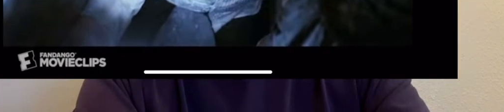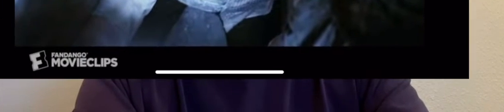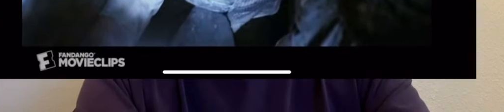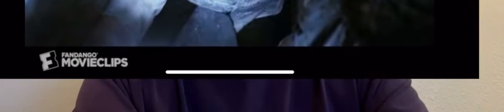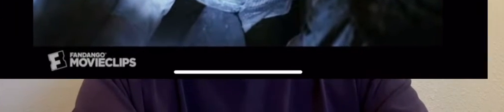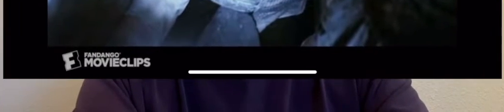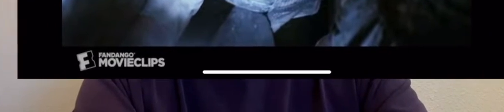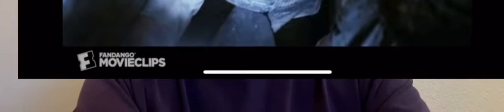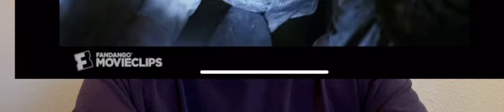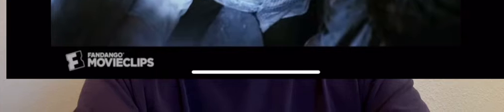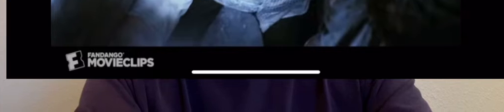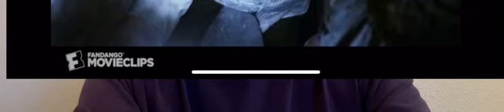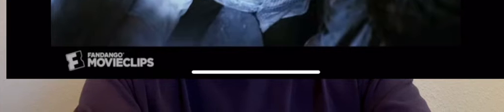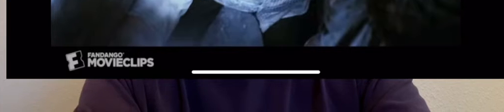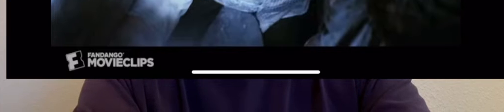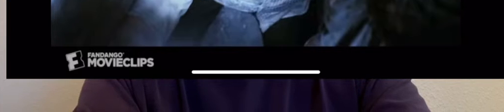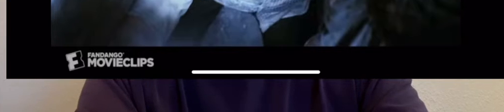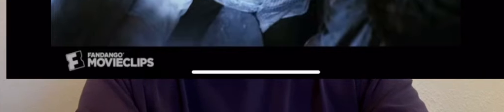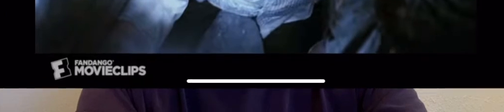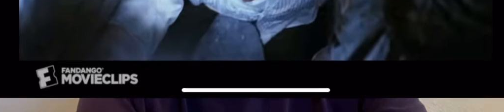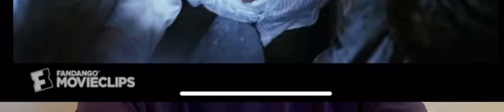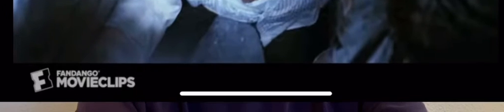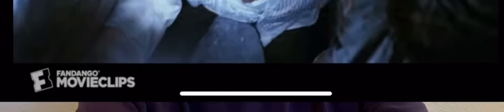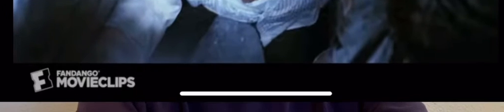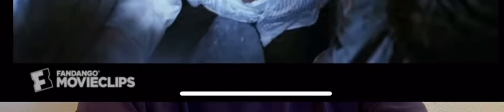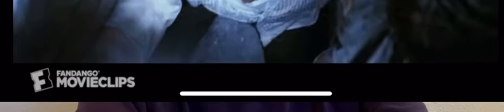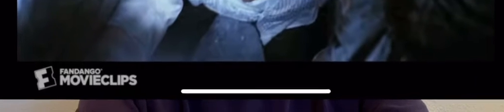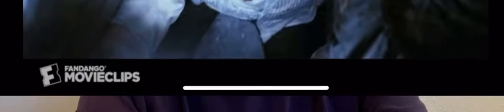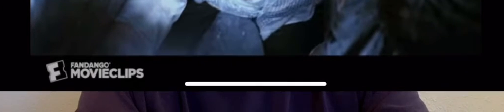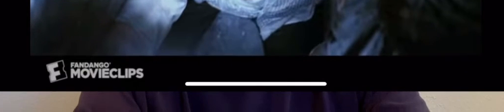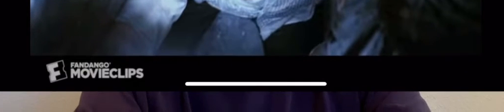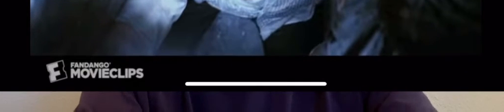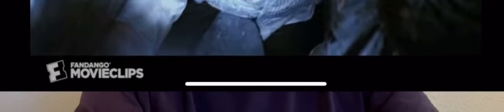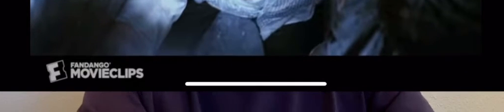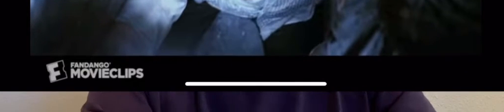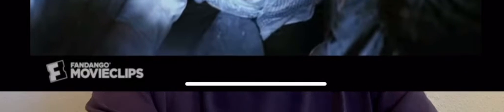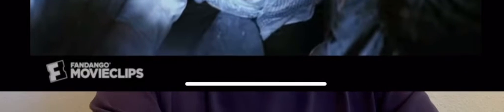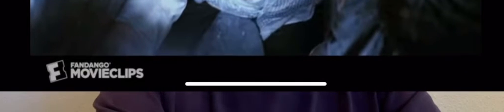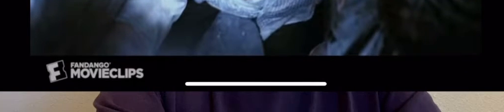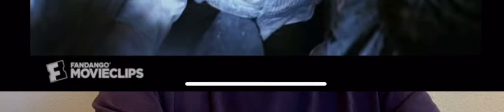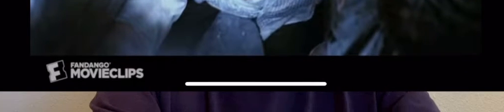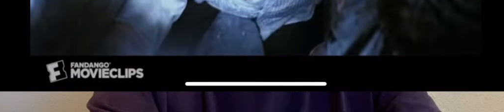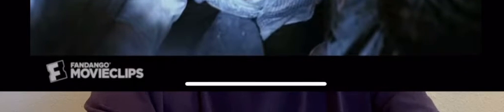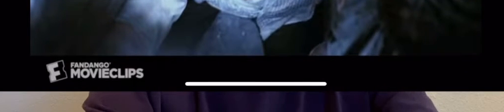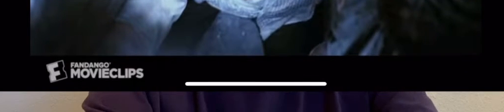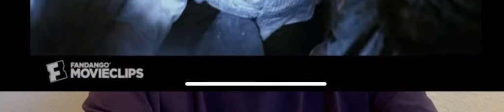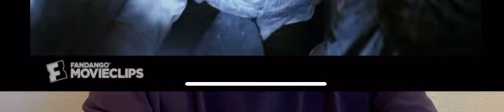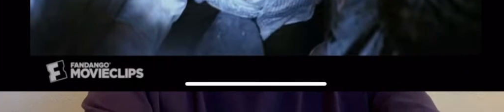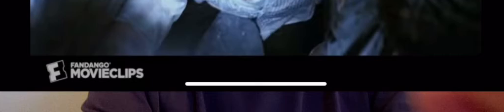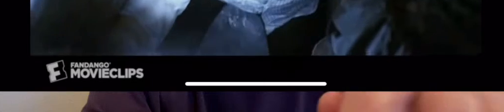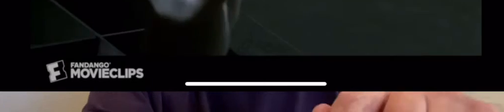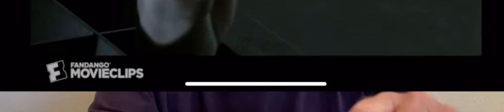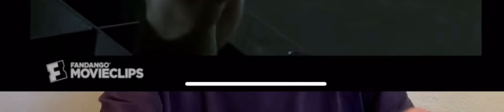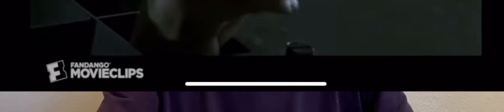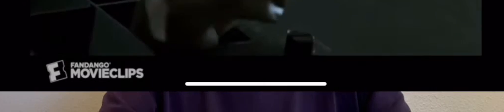Josh Lucas, in the movie Poseidon, while they're trying to get out of a very tight spot.